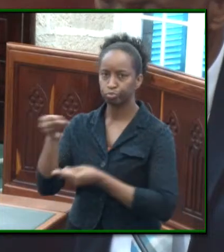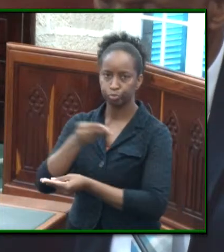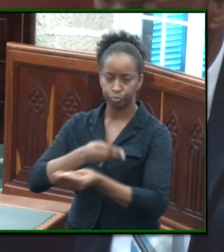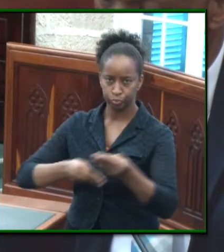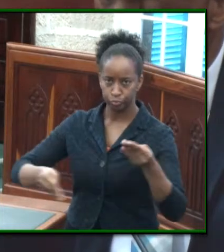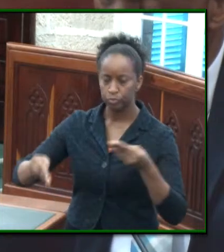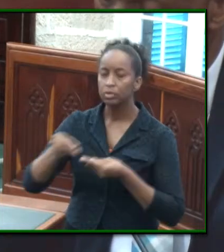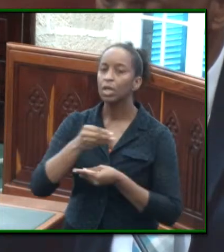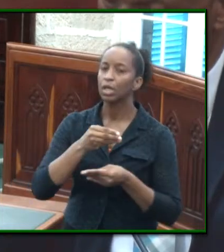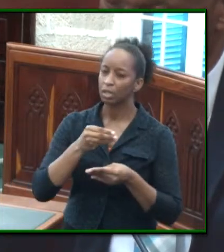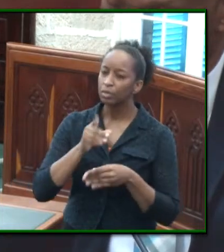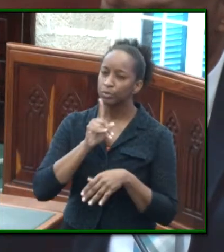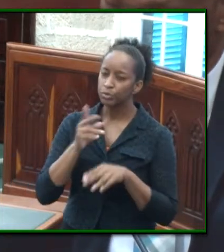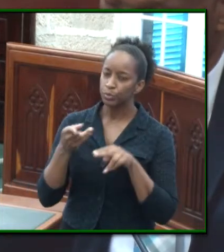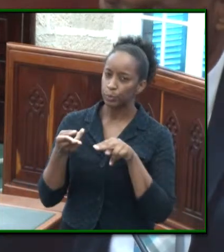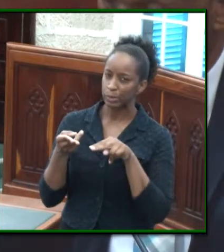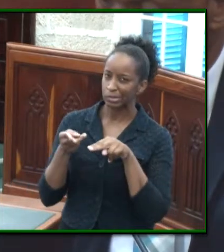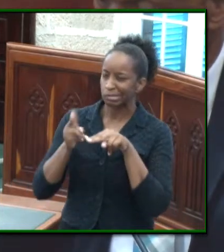St. Philip.